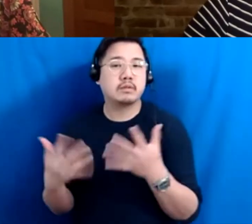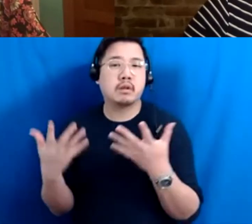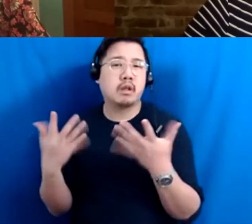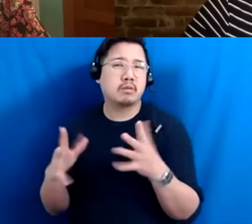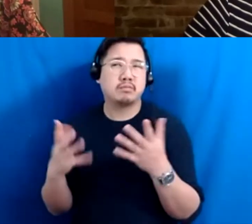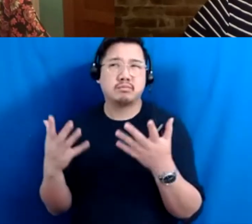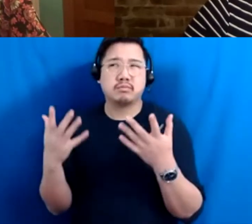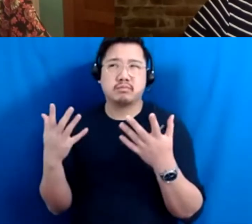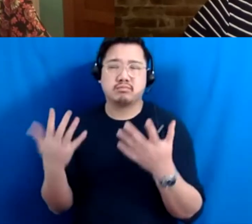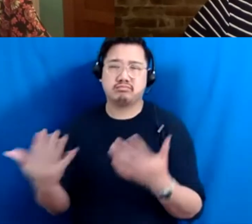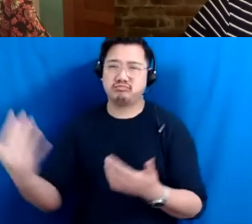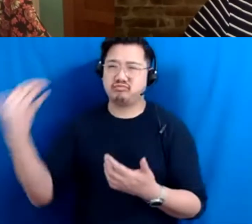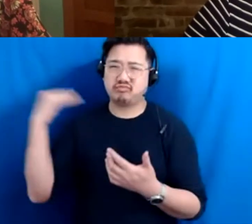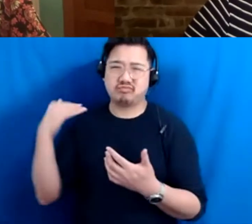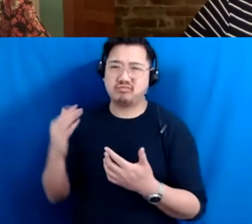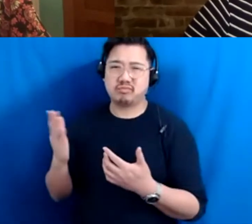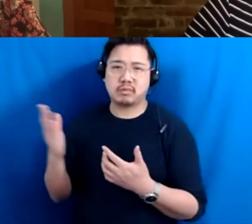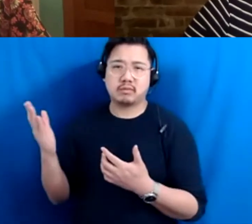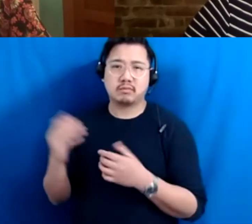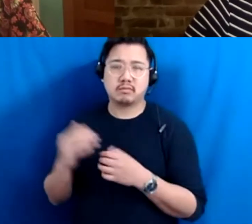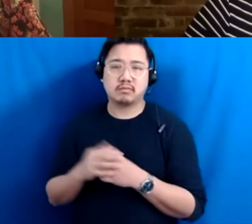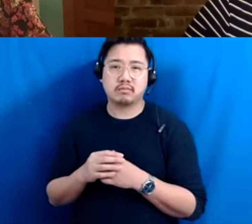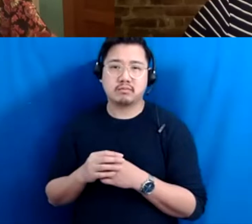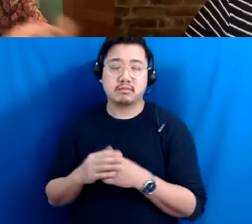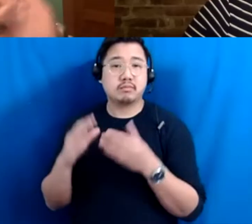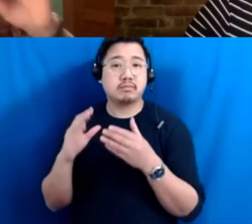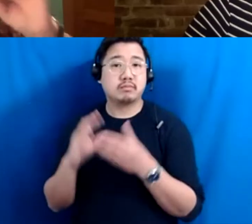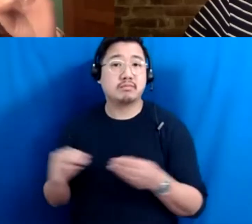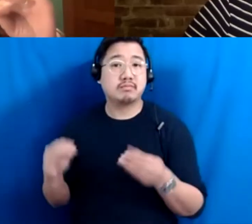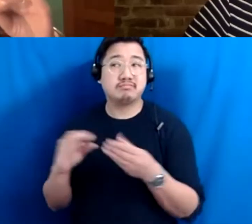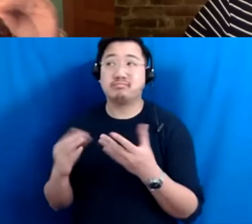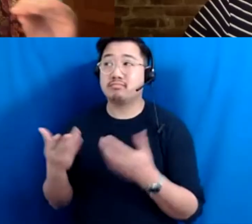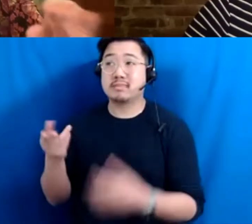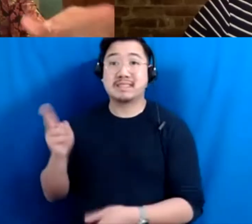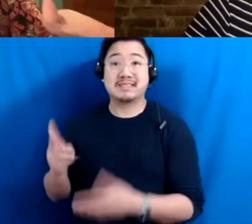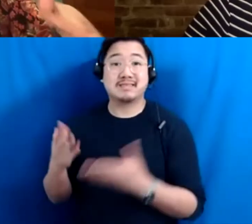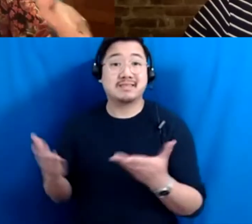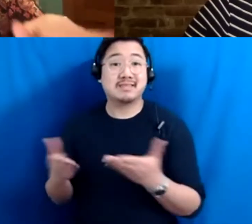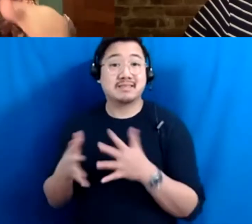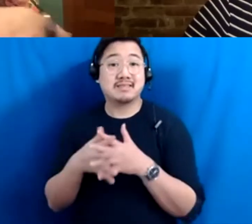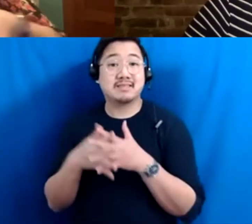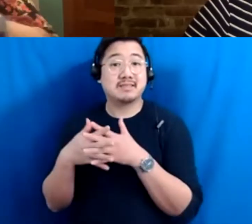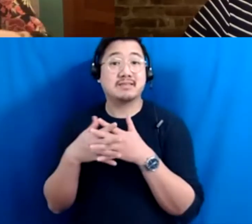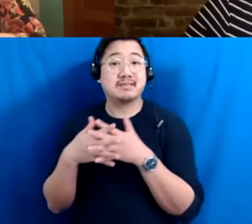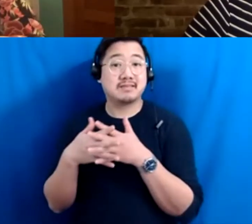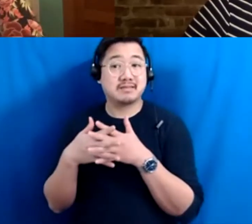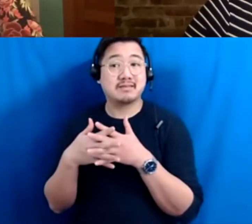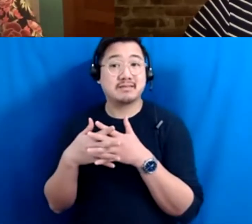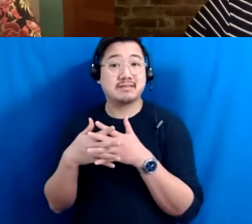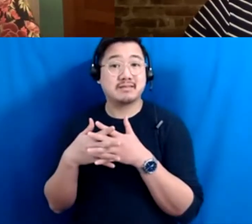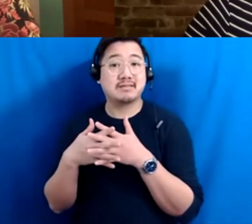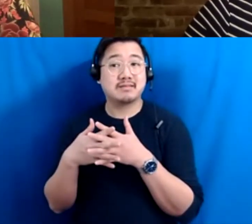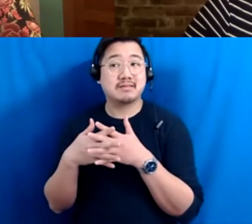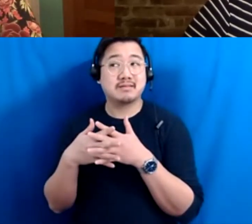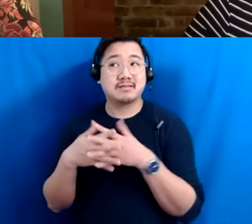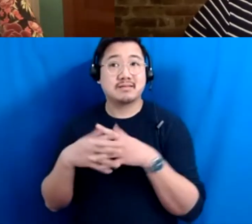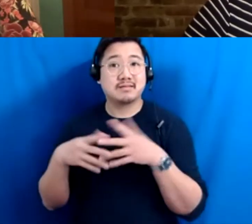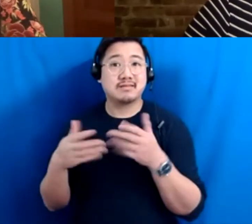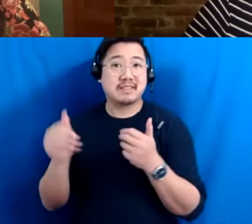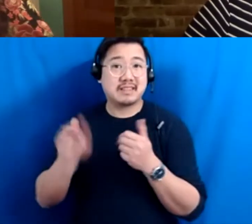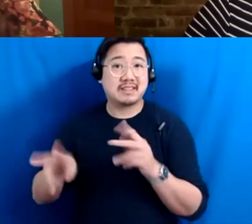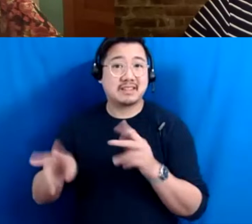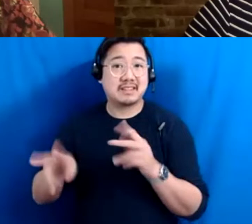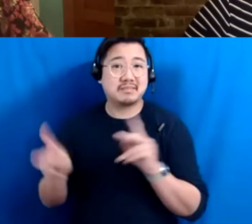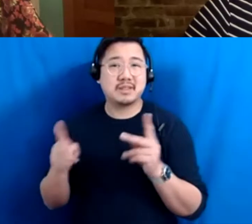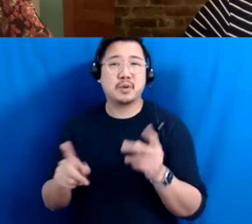in this country is has always existed sort of below the conversation, the cultural conversation,